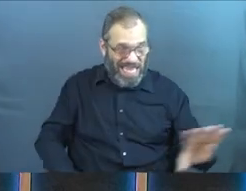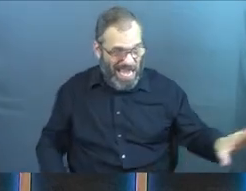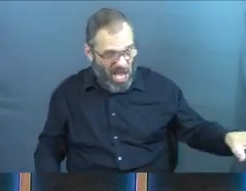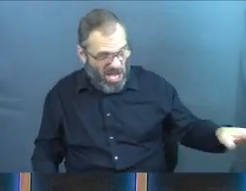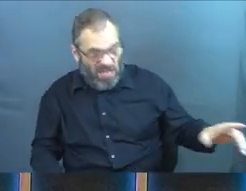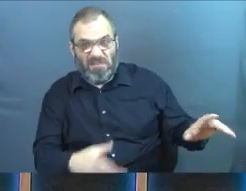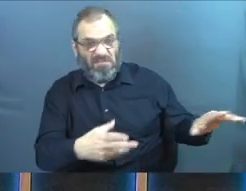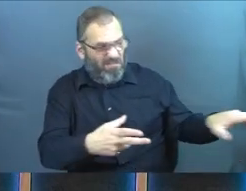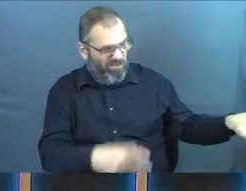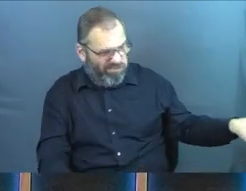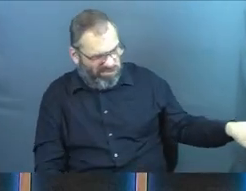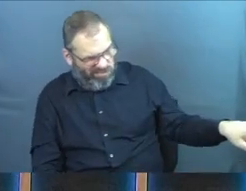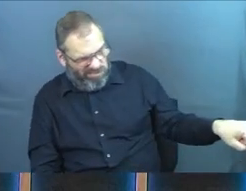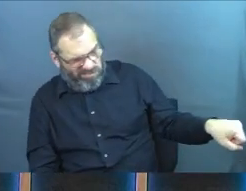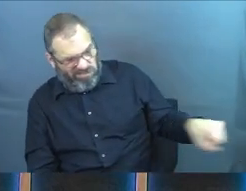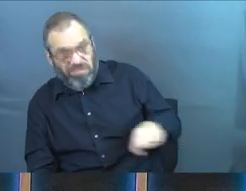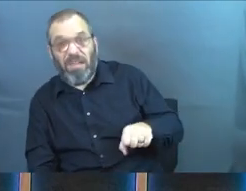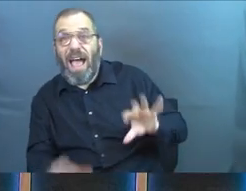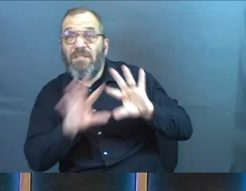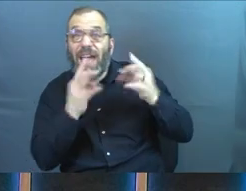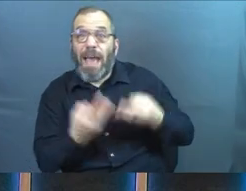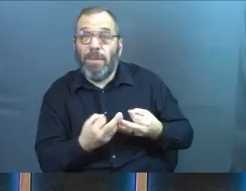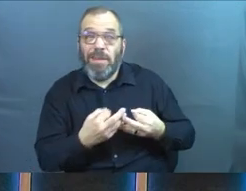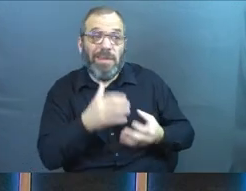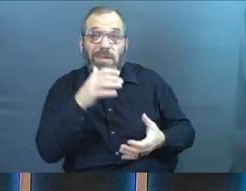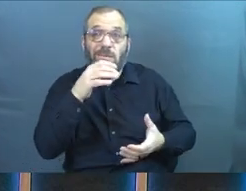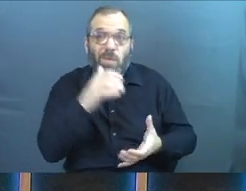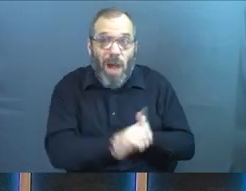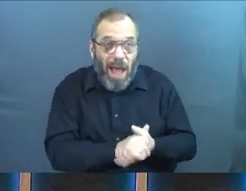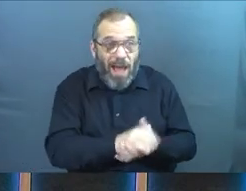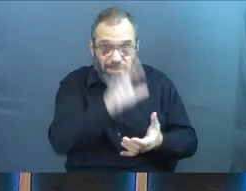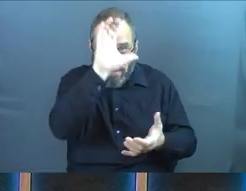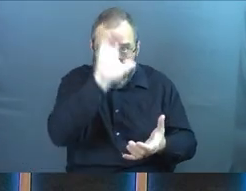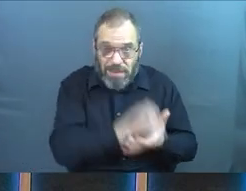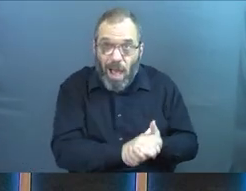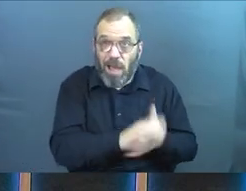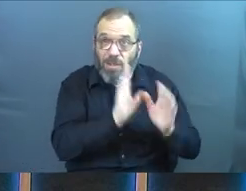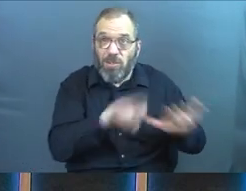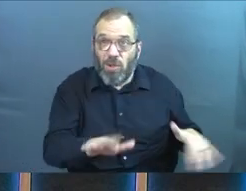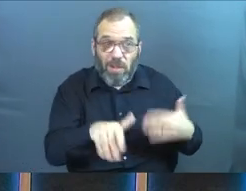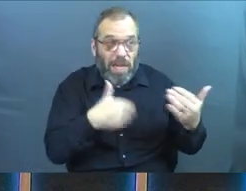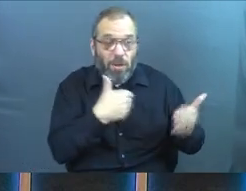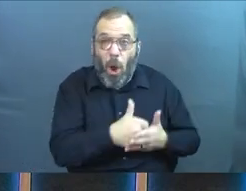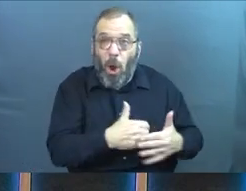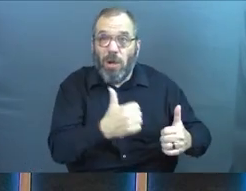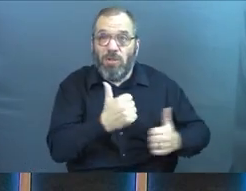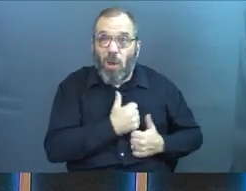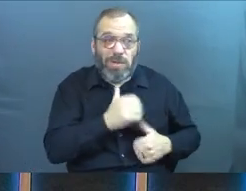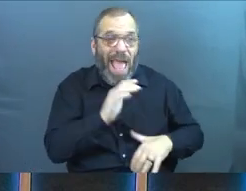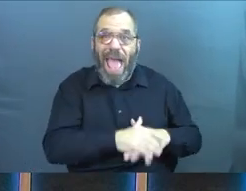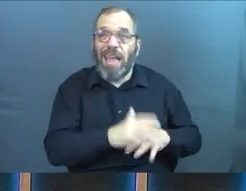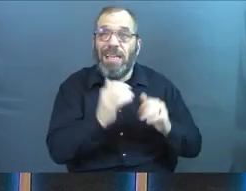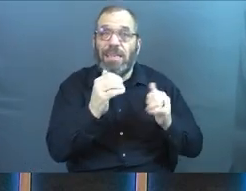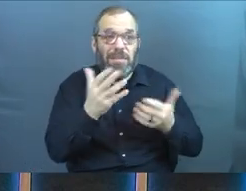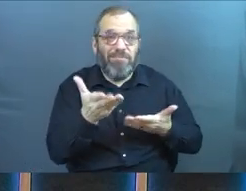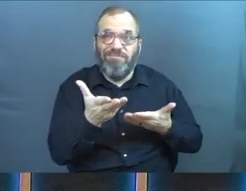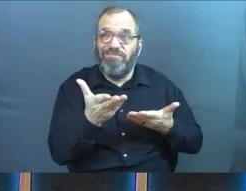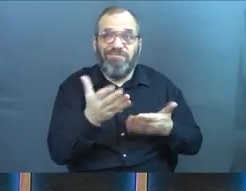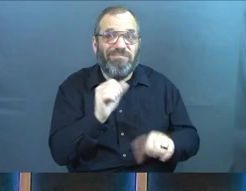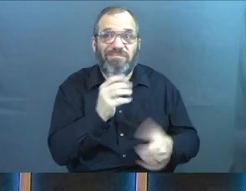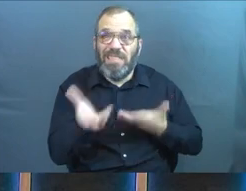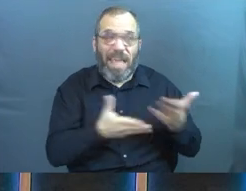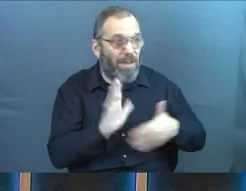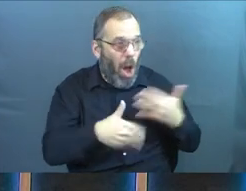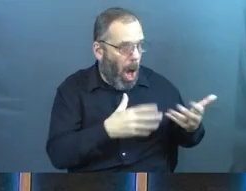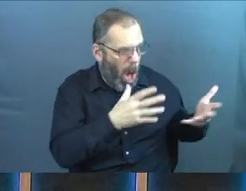drag him all the way back to Rome and his family and his servants, and all the soldiers as prisoners of war that were still